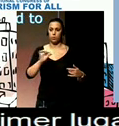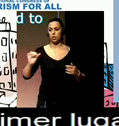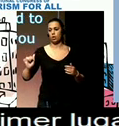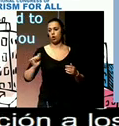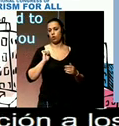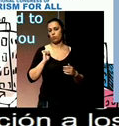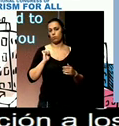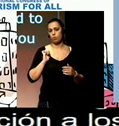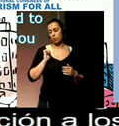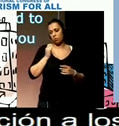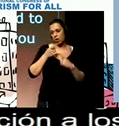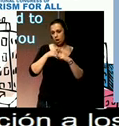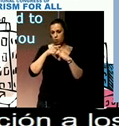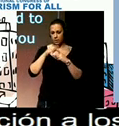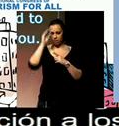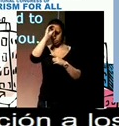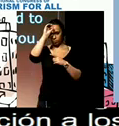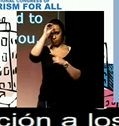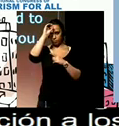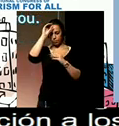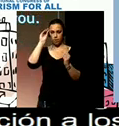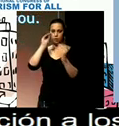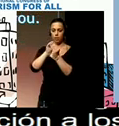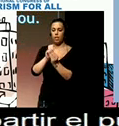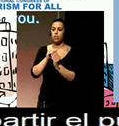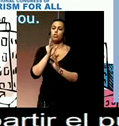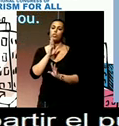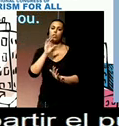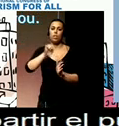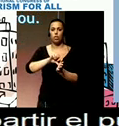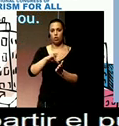The city of Athens has made great improvements.